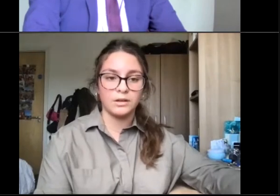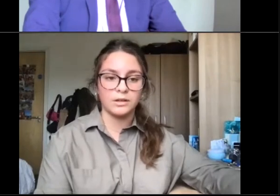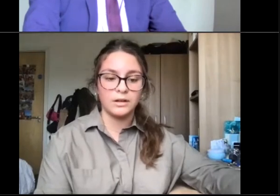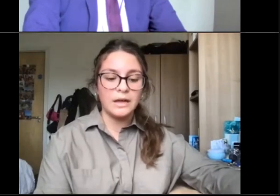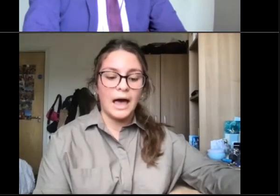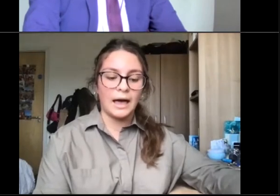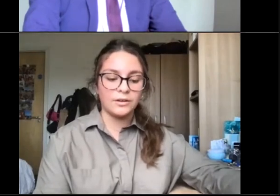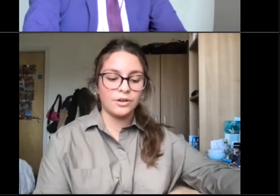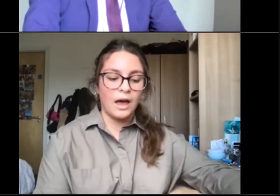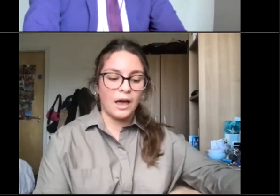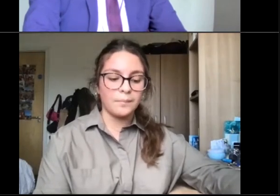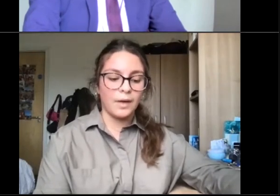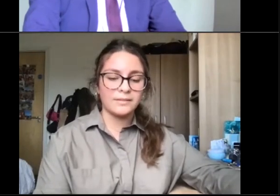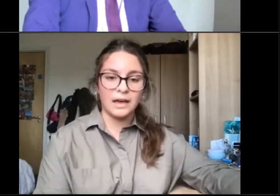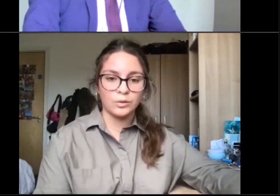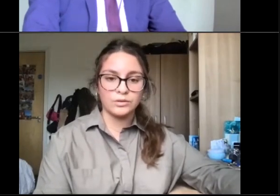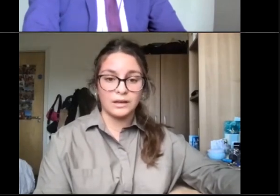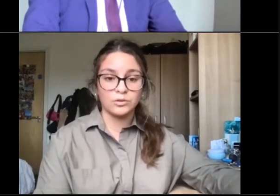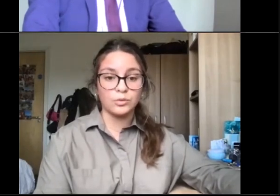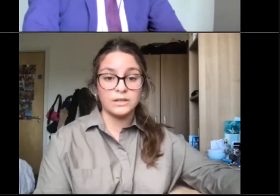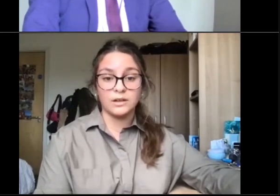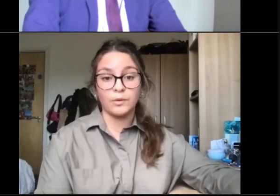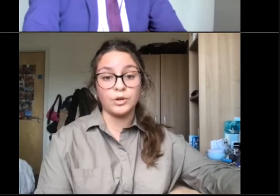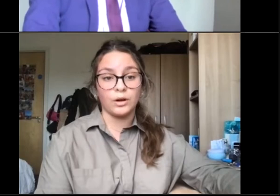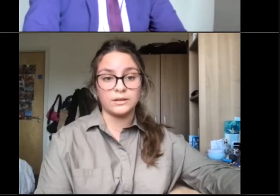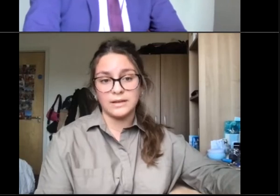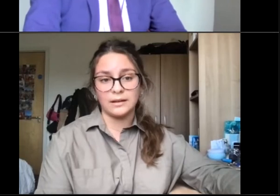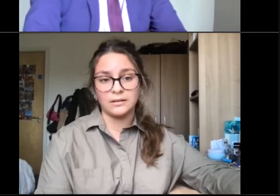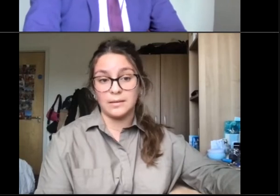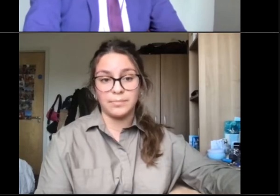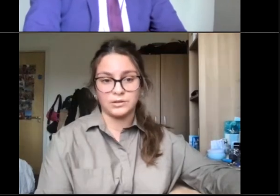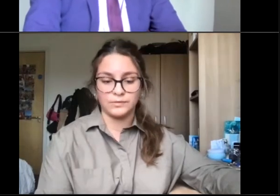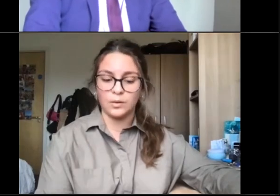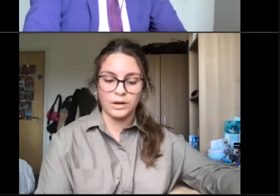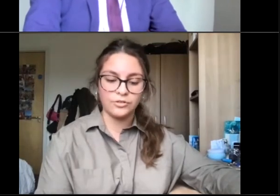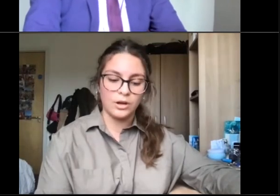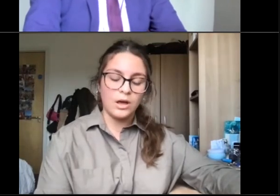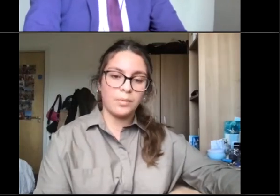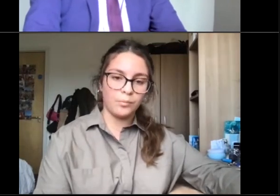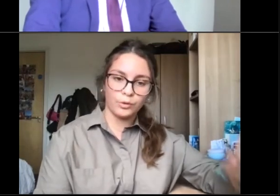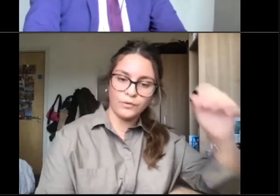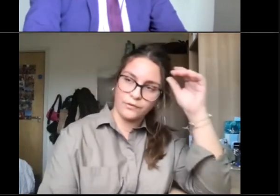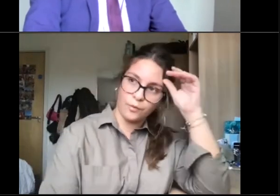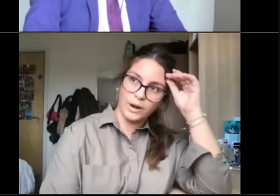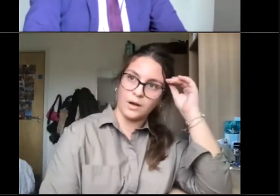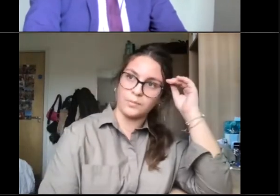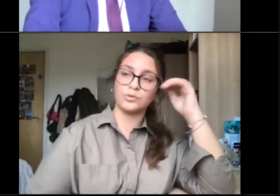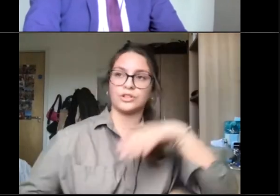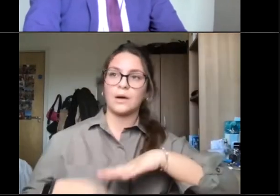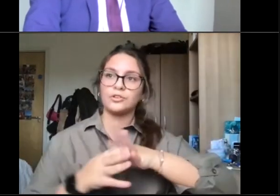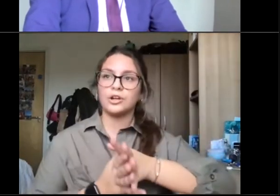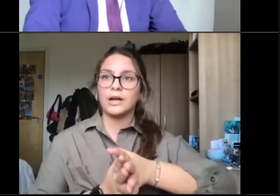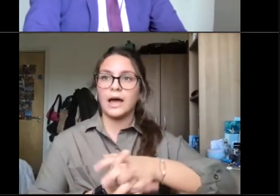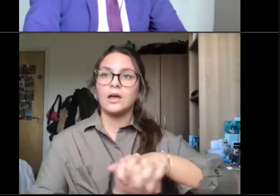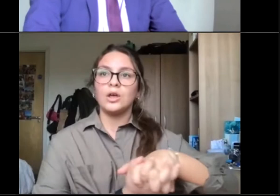young person. And as adults and school leaders, I feel we don't understand the impact of language. But moreover, I feel when it comes